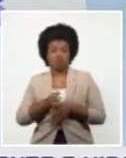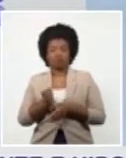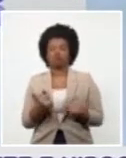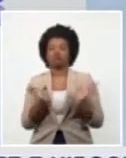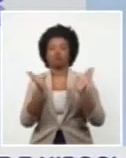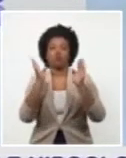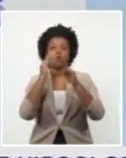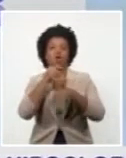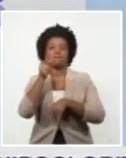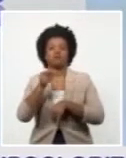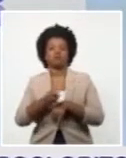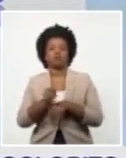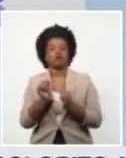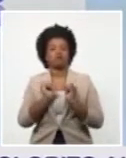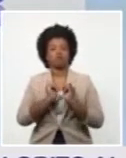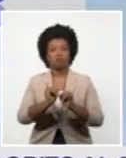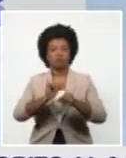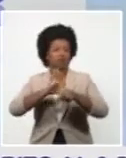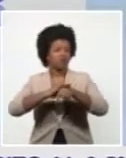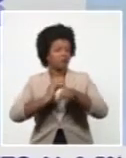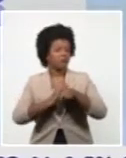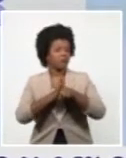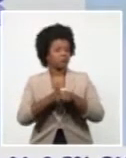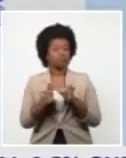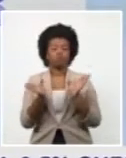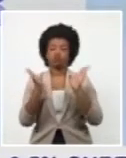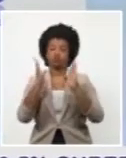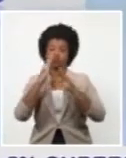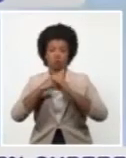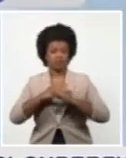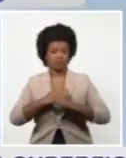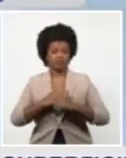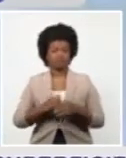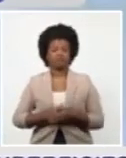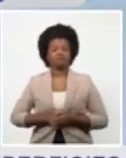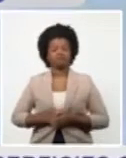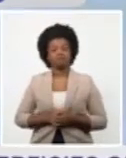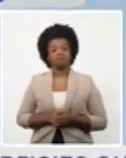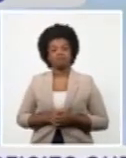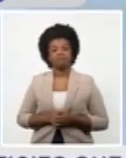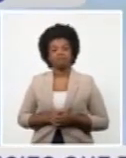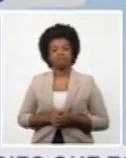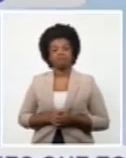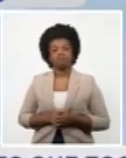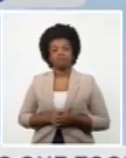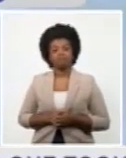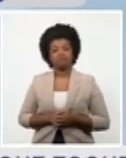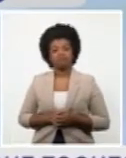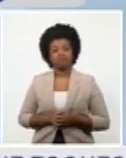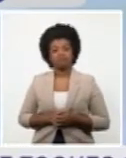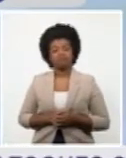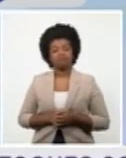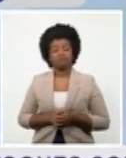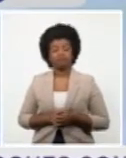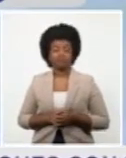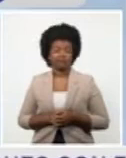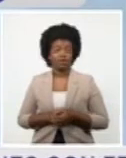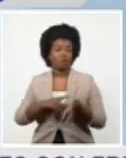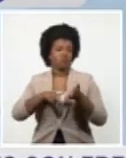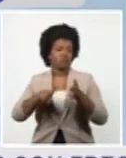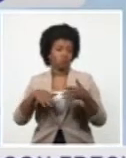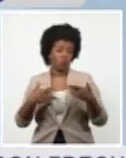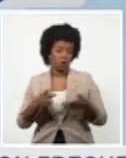municipality of Isle of Youth that for more than 15 days, or at least the last 15 days, they have not